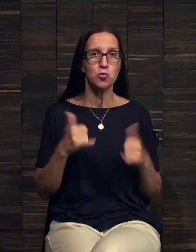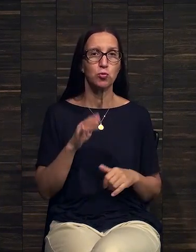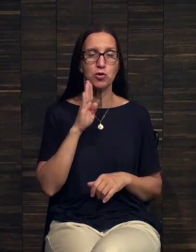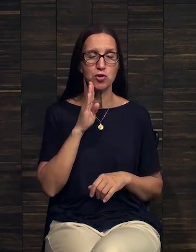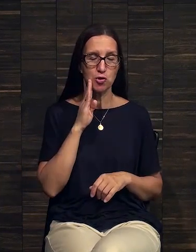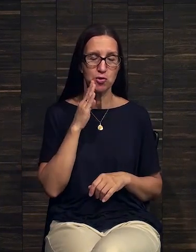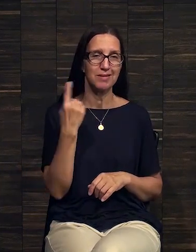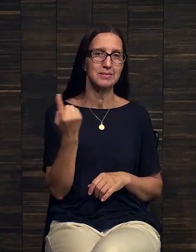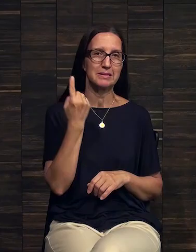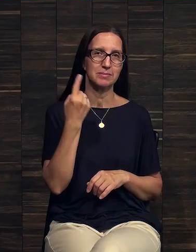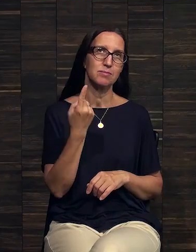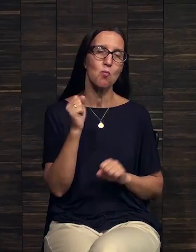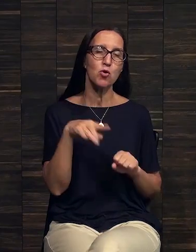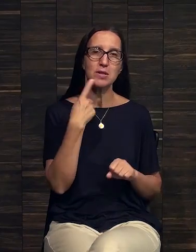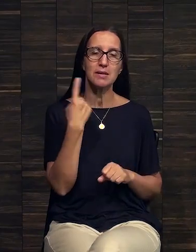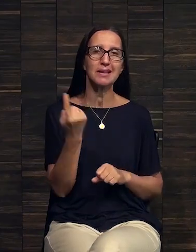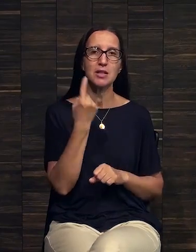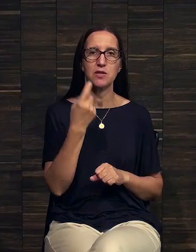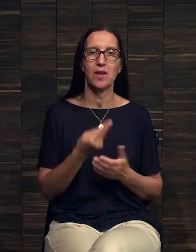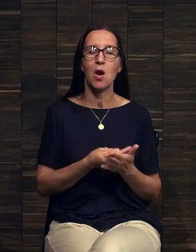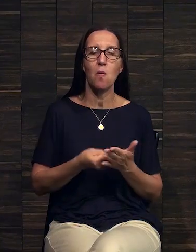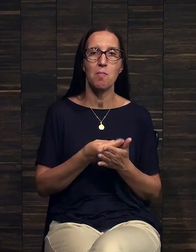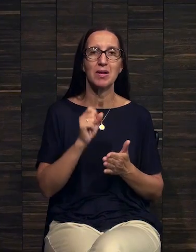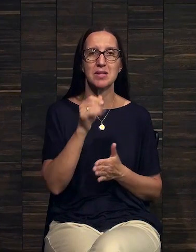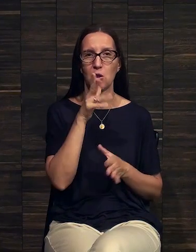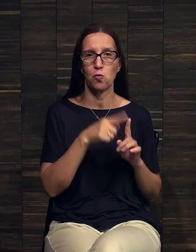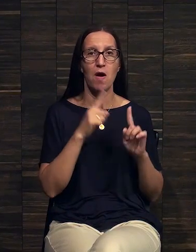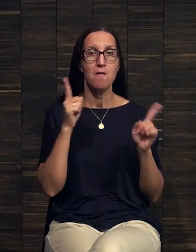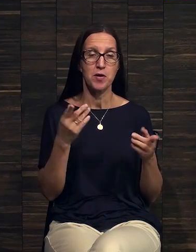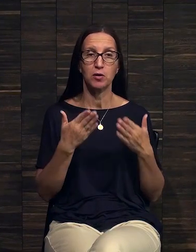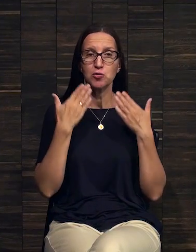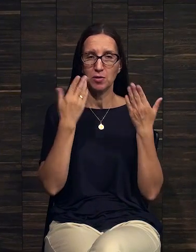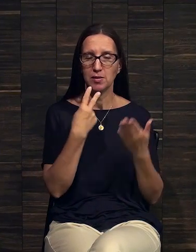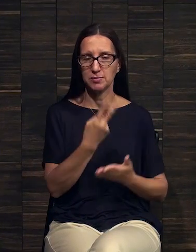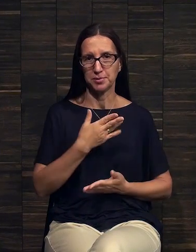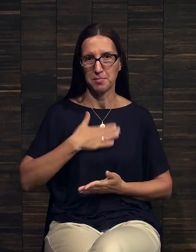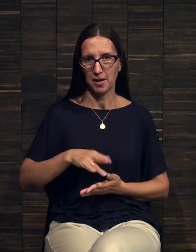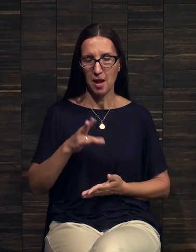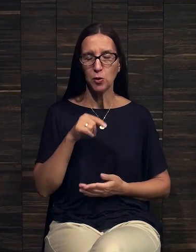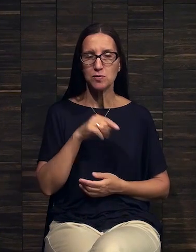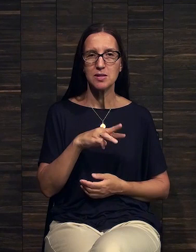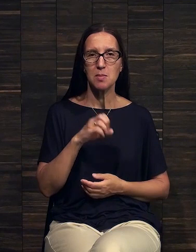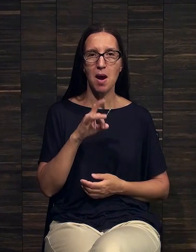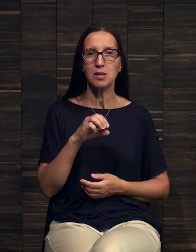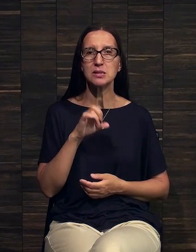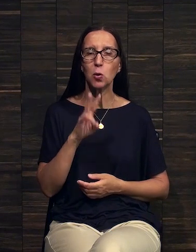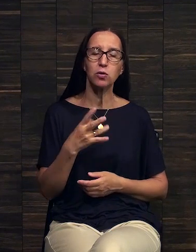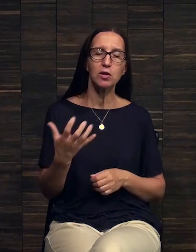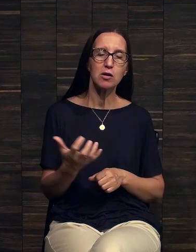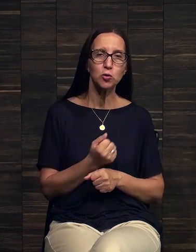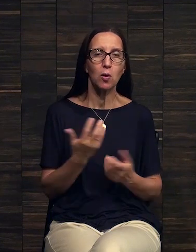read the comics of superheroes, but these women comics are pleasant to read, they were